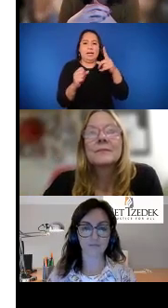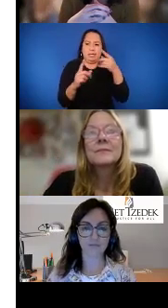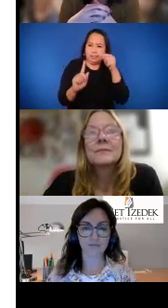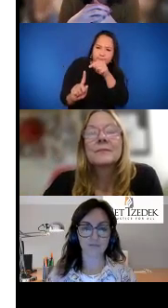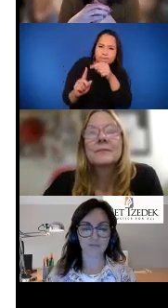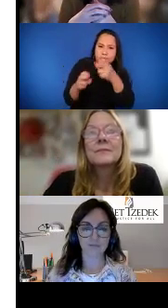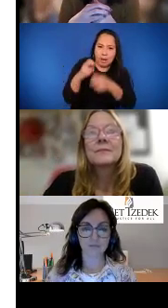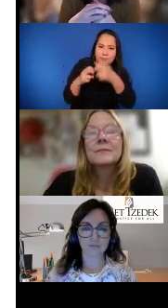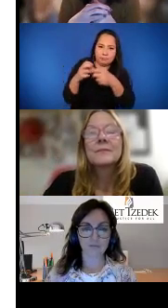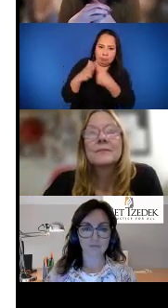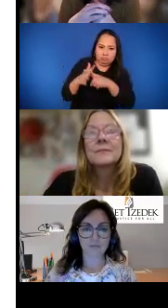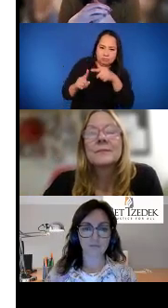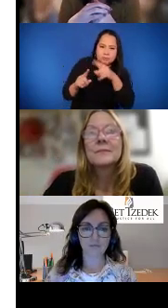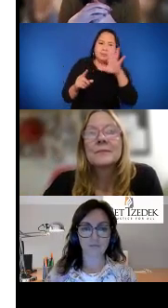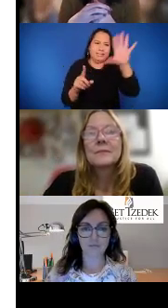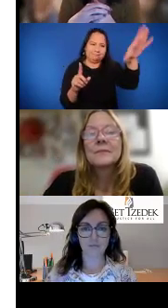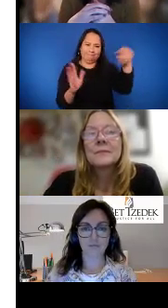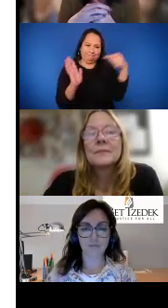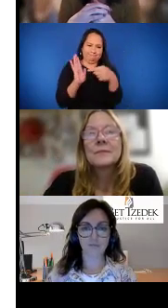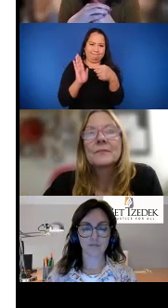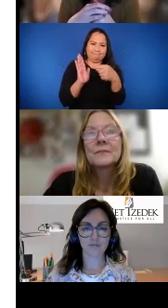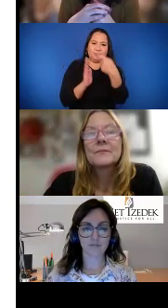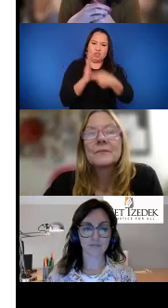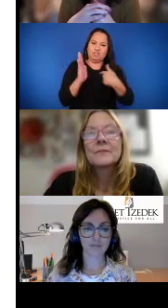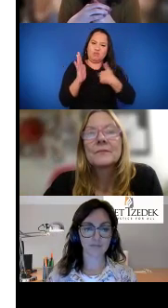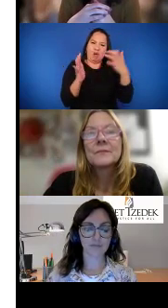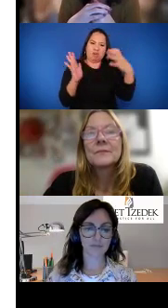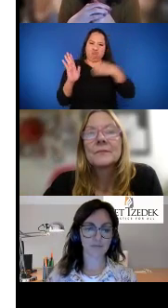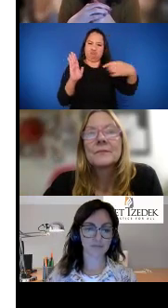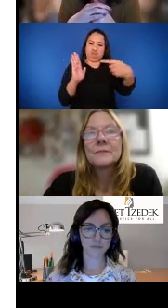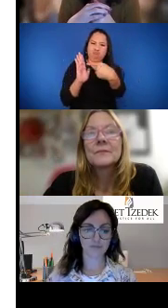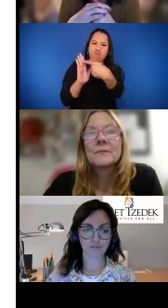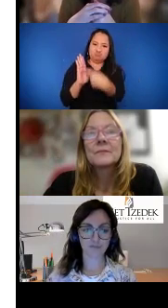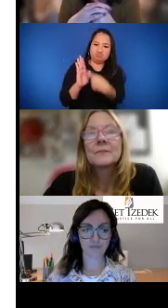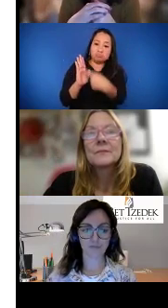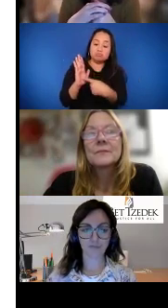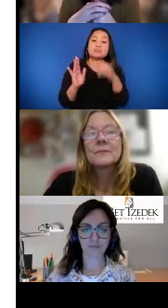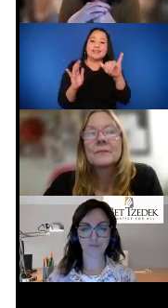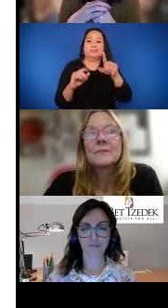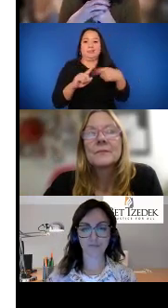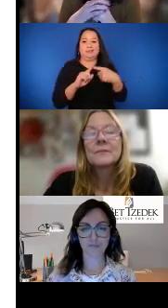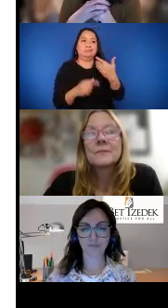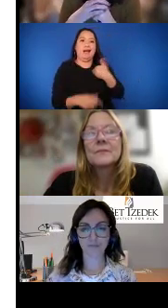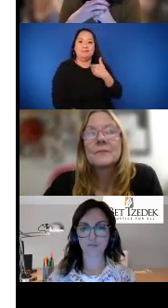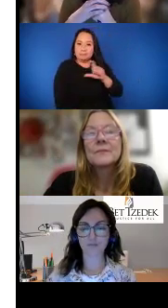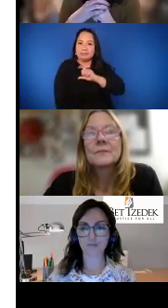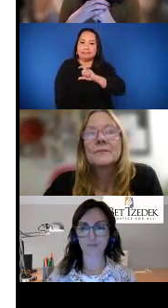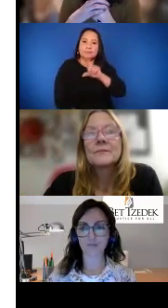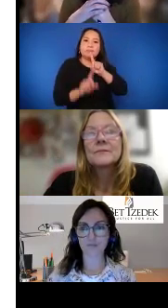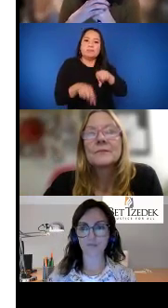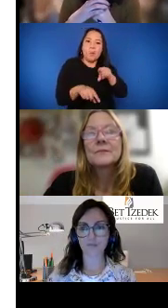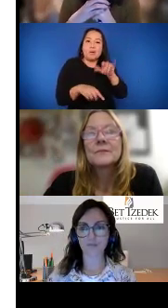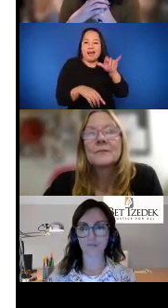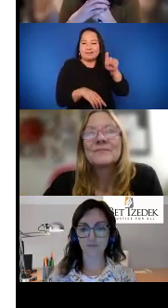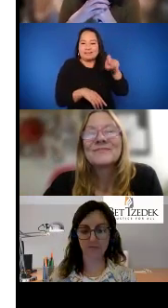police report, as Steph mentioned, can be really helpful. So it is good to insist on that, even though they may give you a